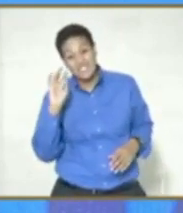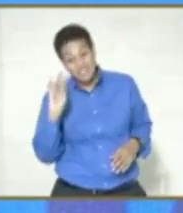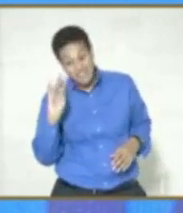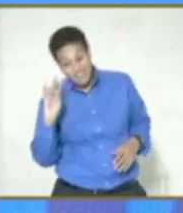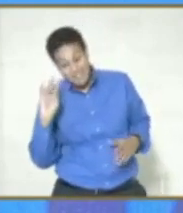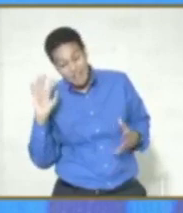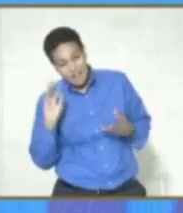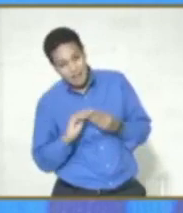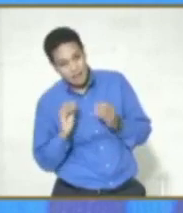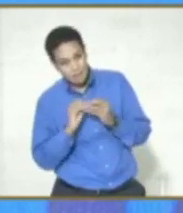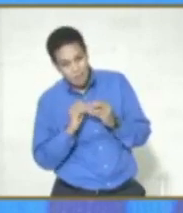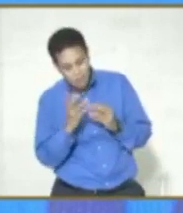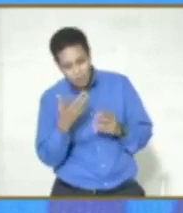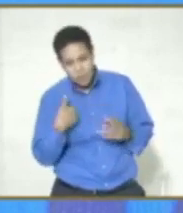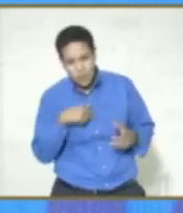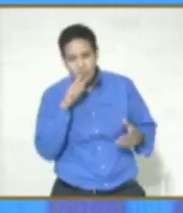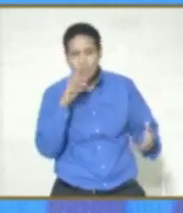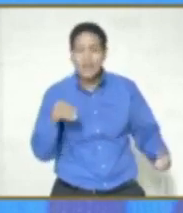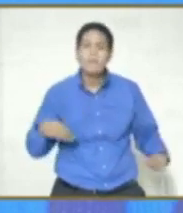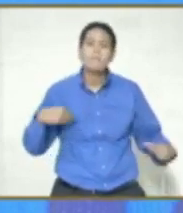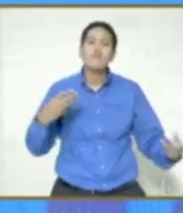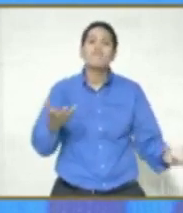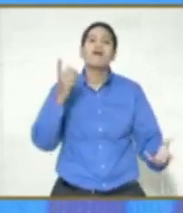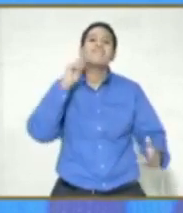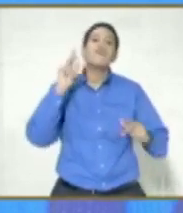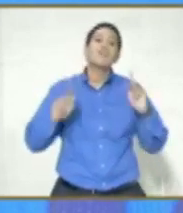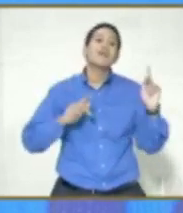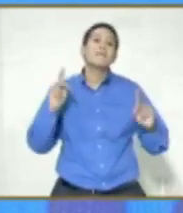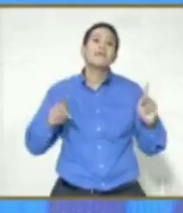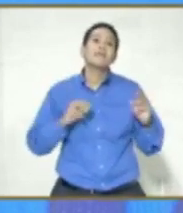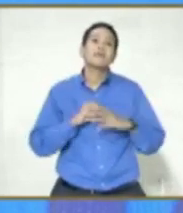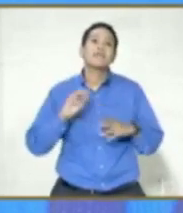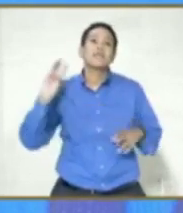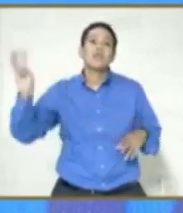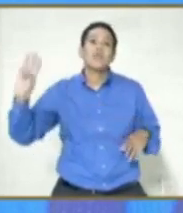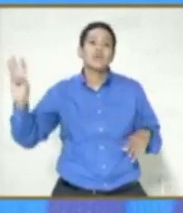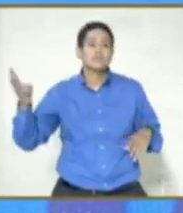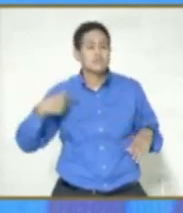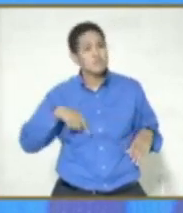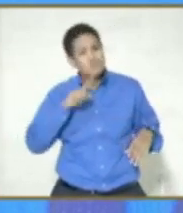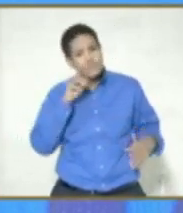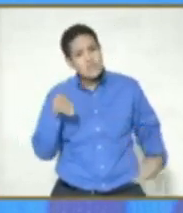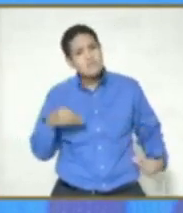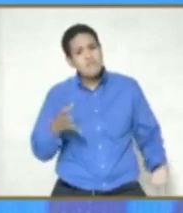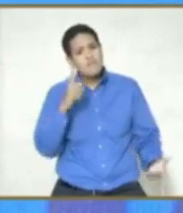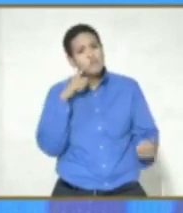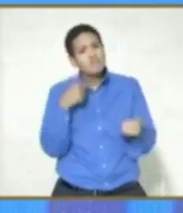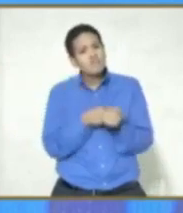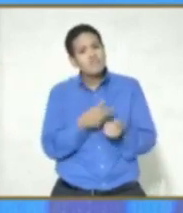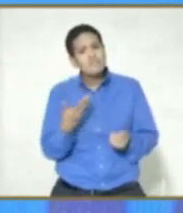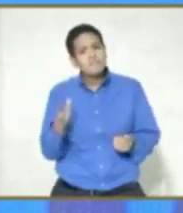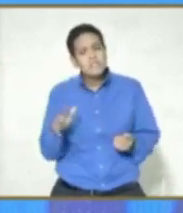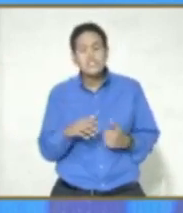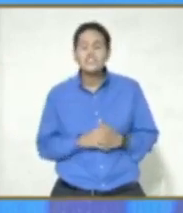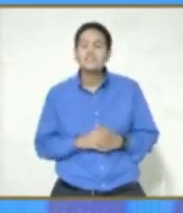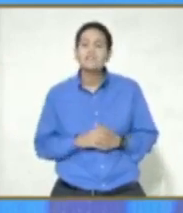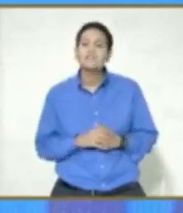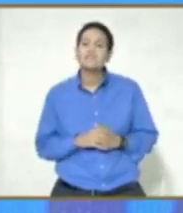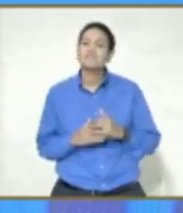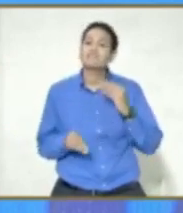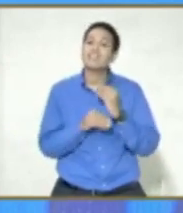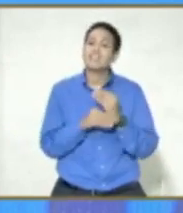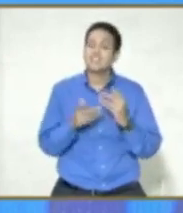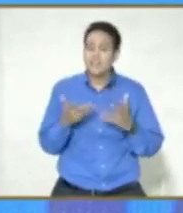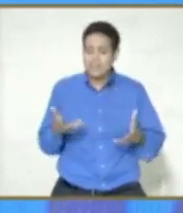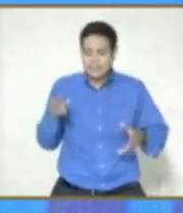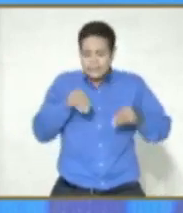actually providing for the people in Westmoreland. Also, there's the care package